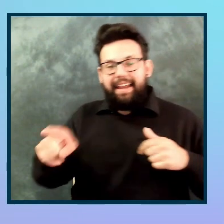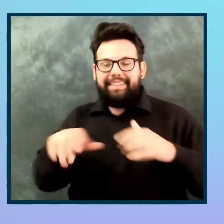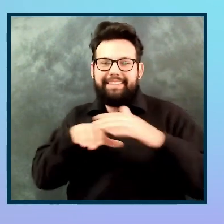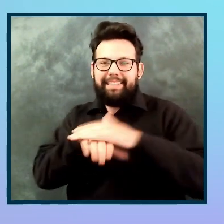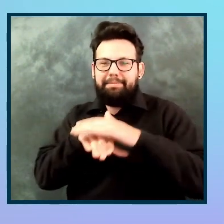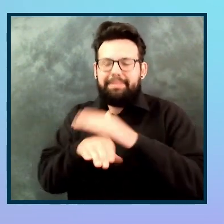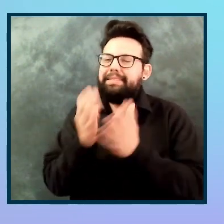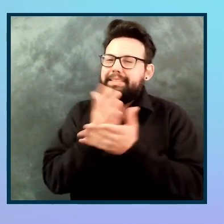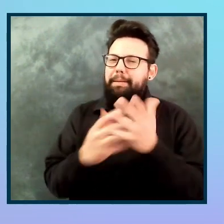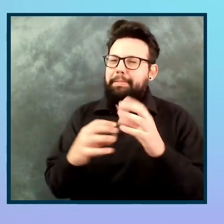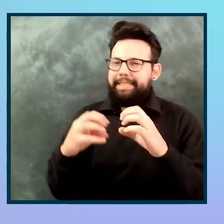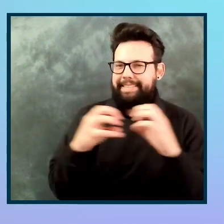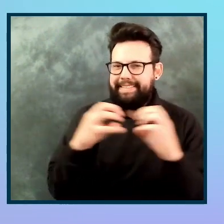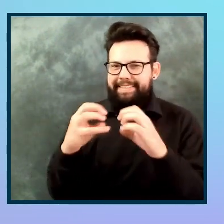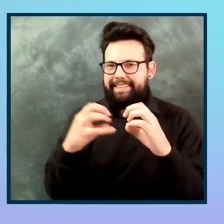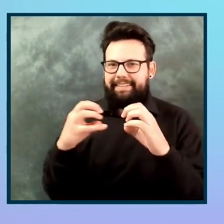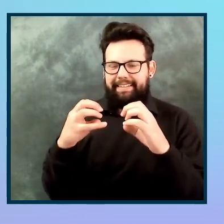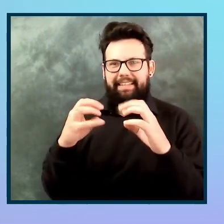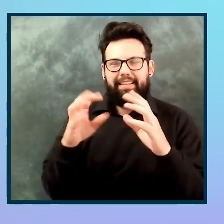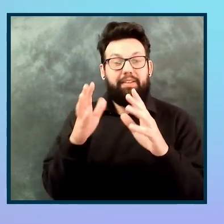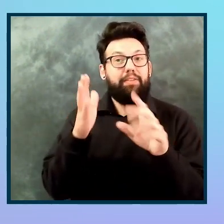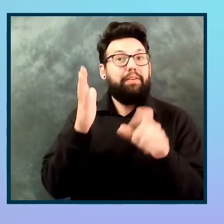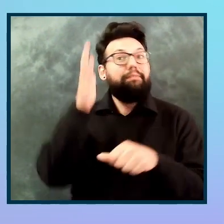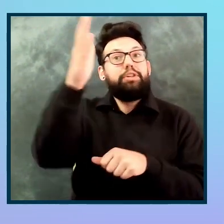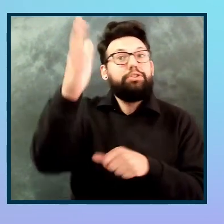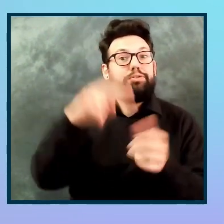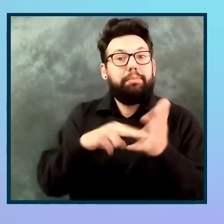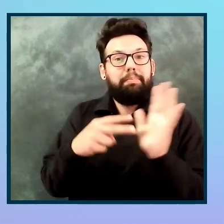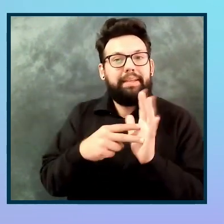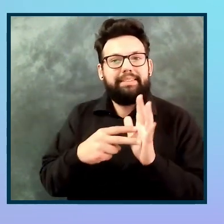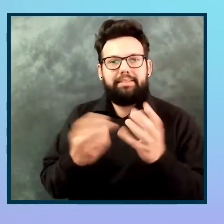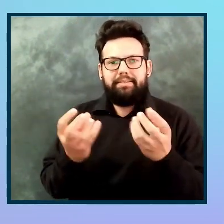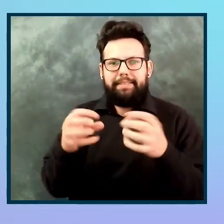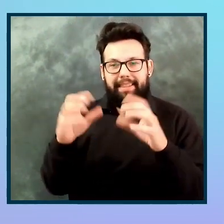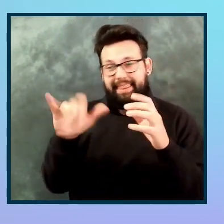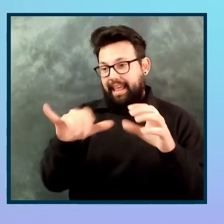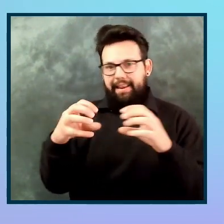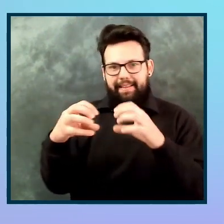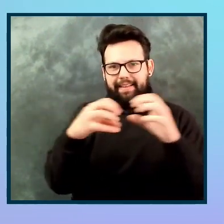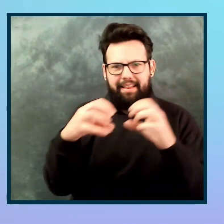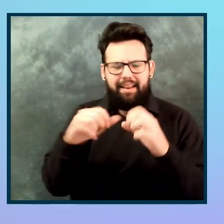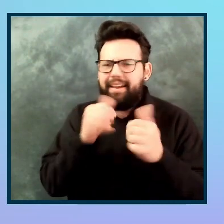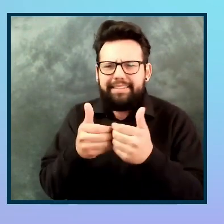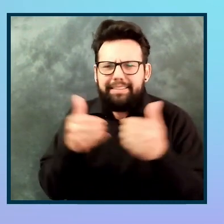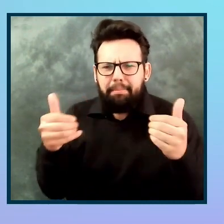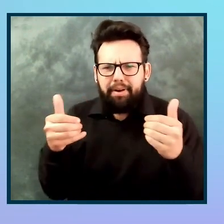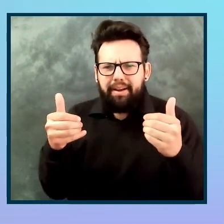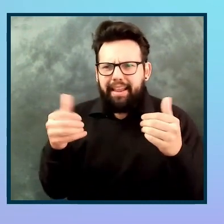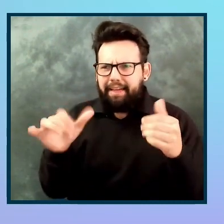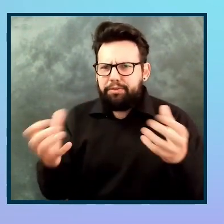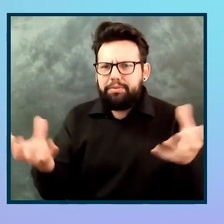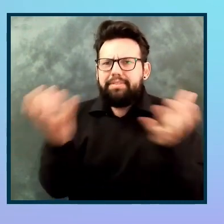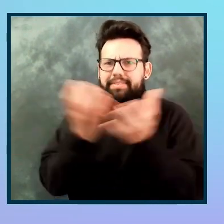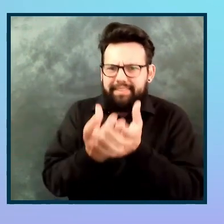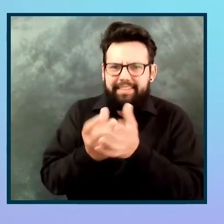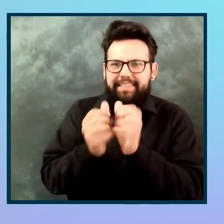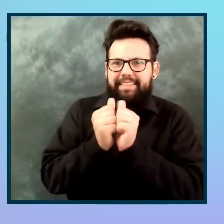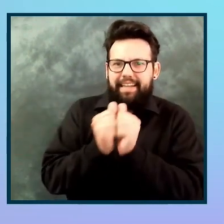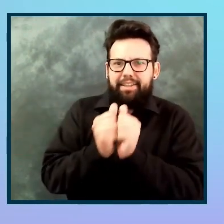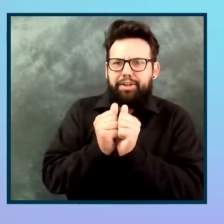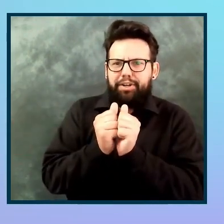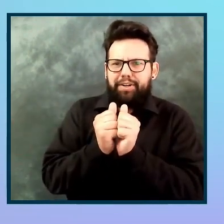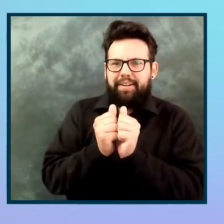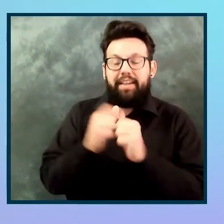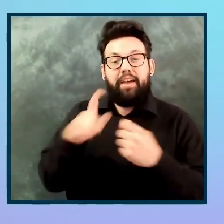in gaming is understanding that those two things are not separate and that they need to come together. And I think once we master that,